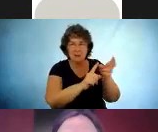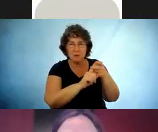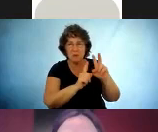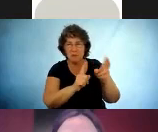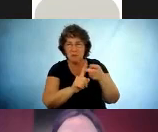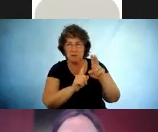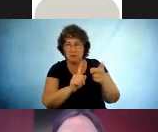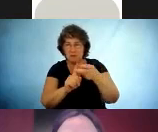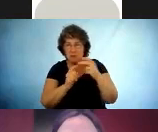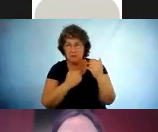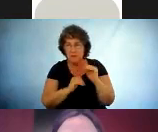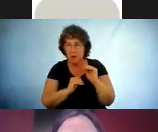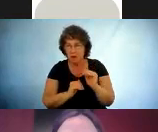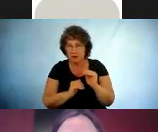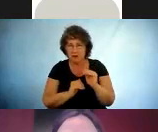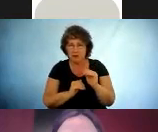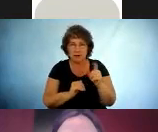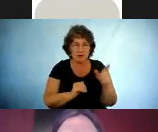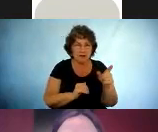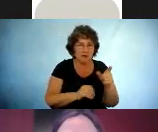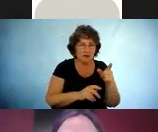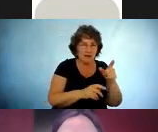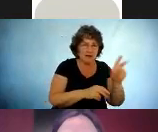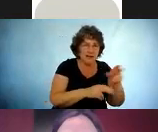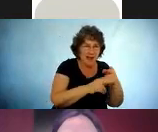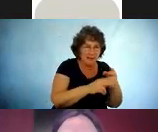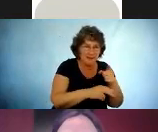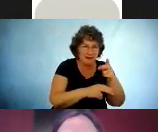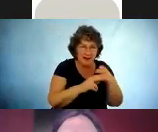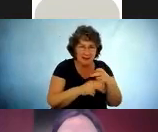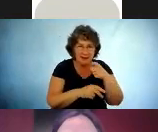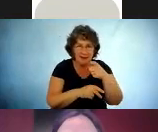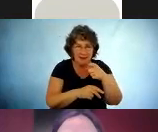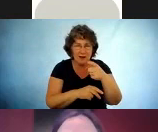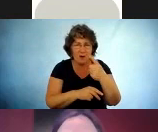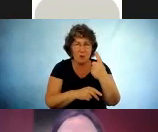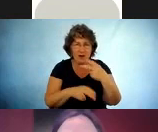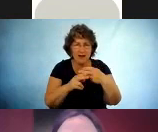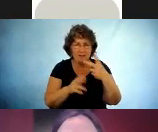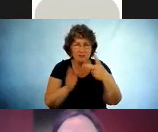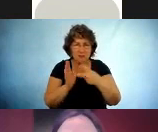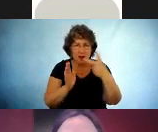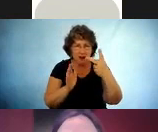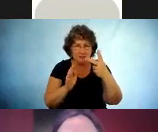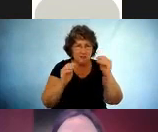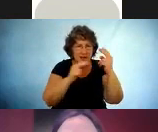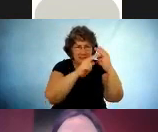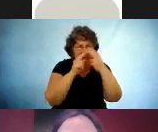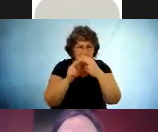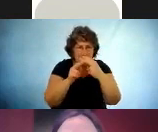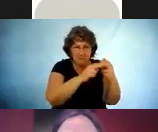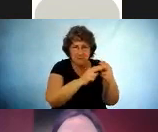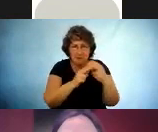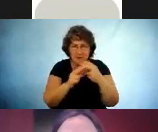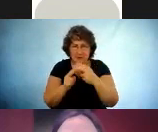Tilson's name twice, Rashida, Raimundo, and my long lost friend Mike, and so many more names I could not